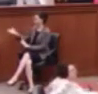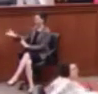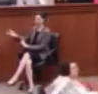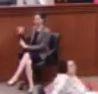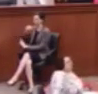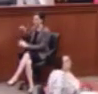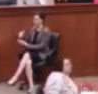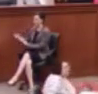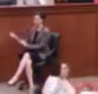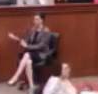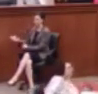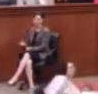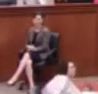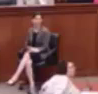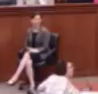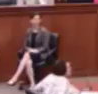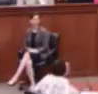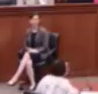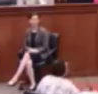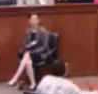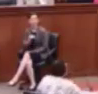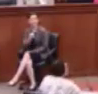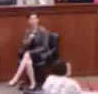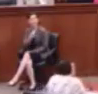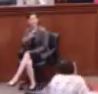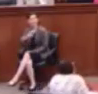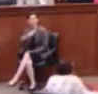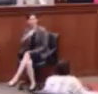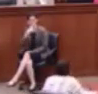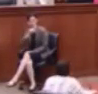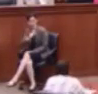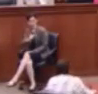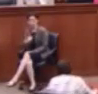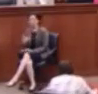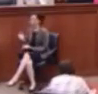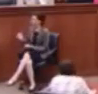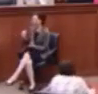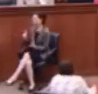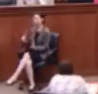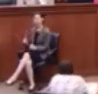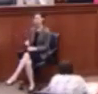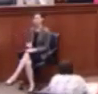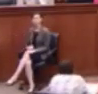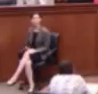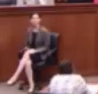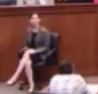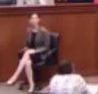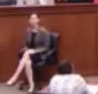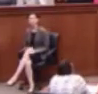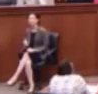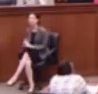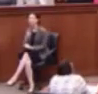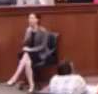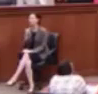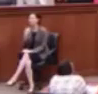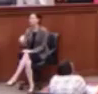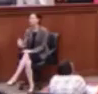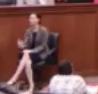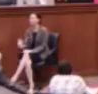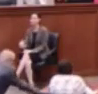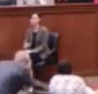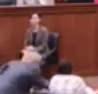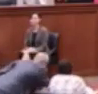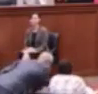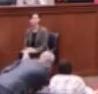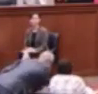prefers. Ms. Smith, would you like to go first? Okay. Make sure your green light is on.